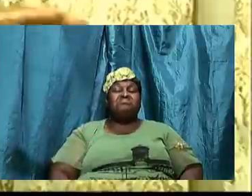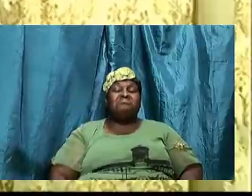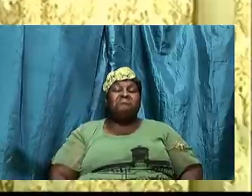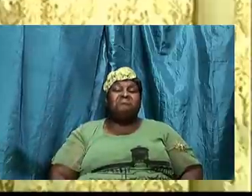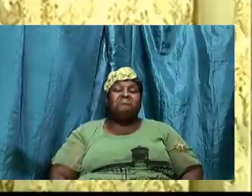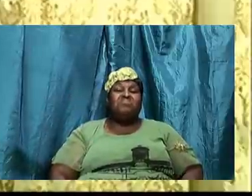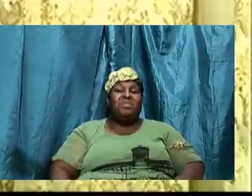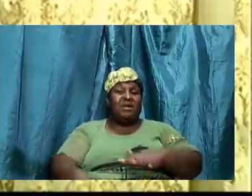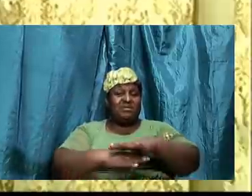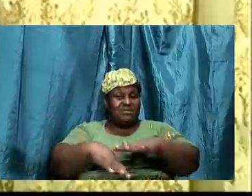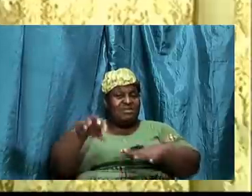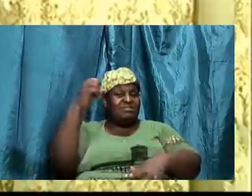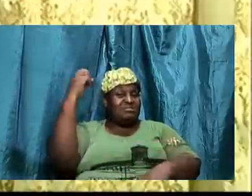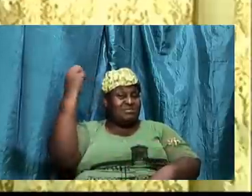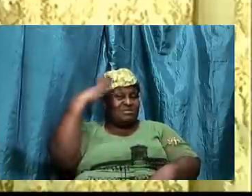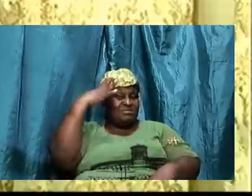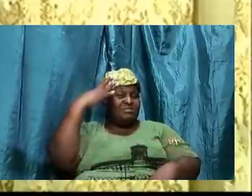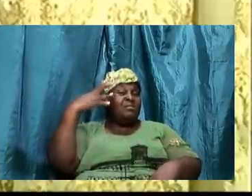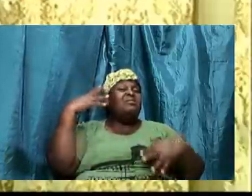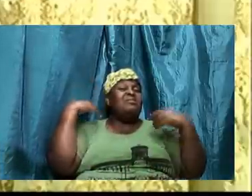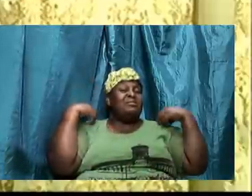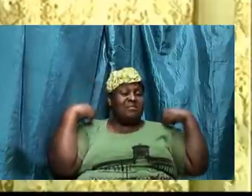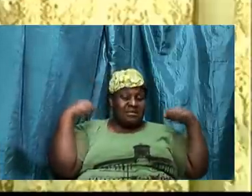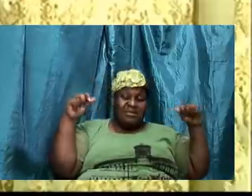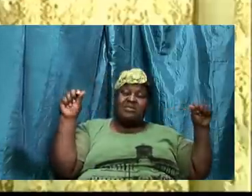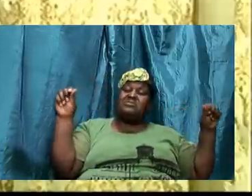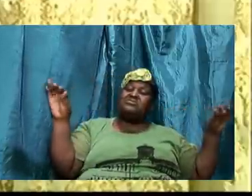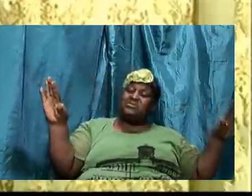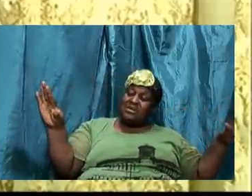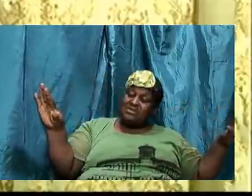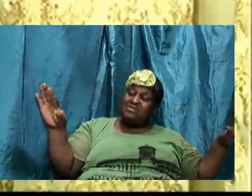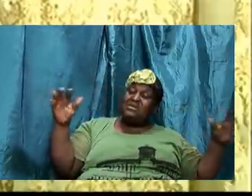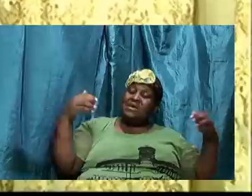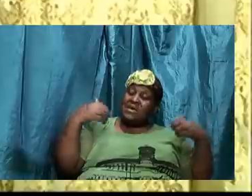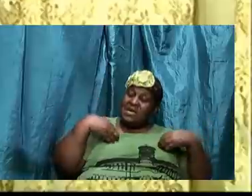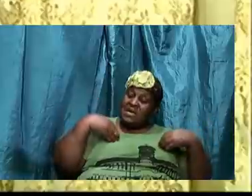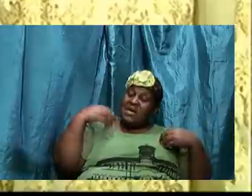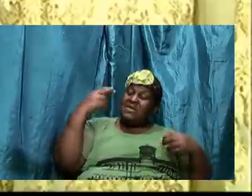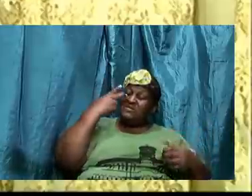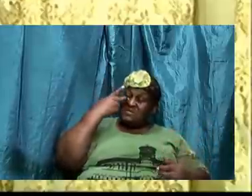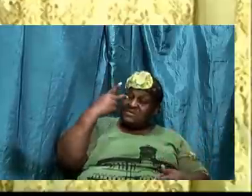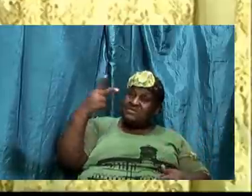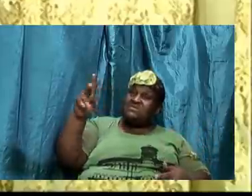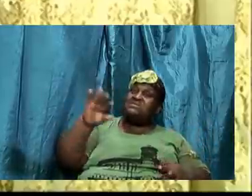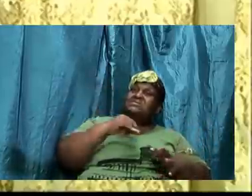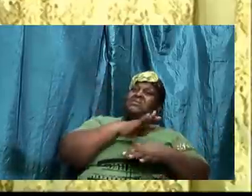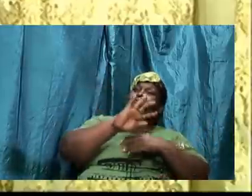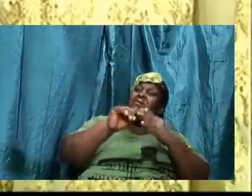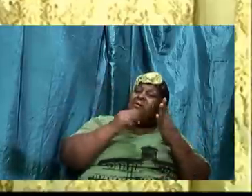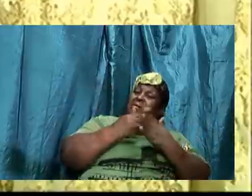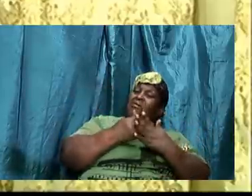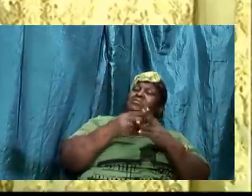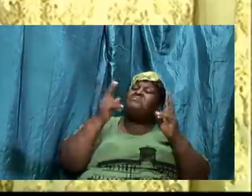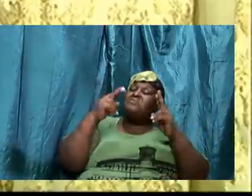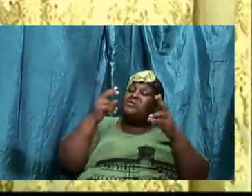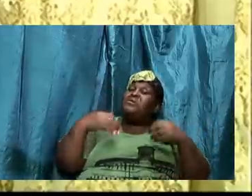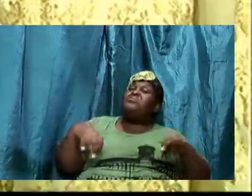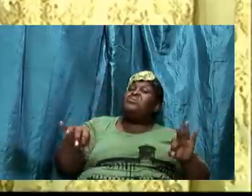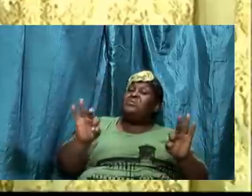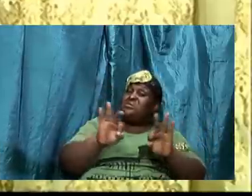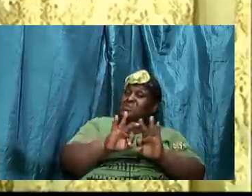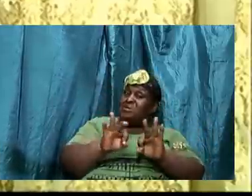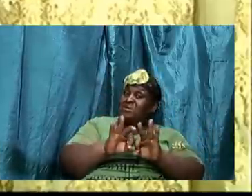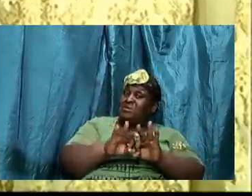Under the sun, angels have seen it all. Very important for